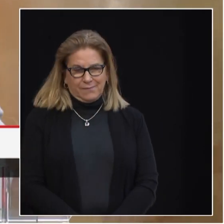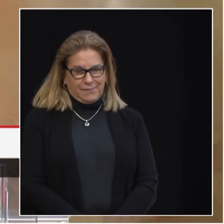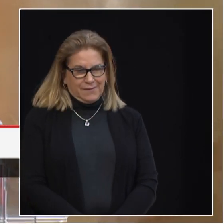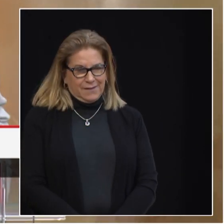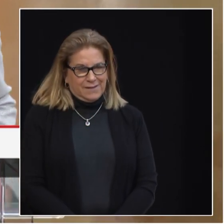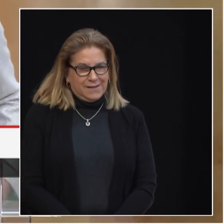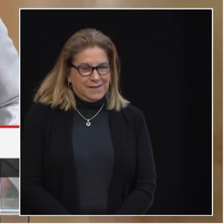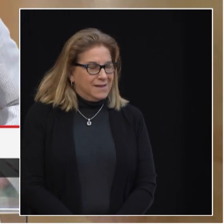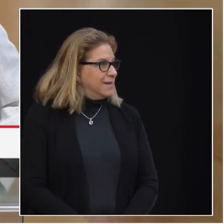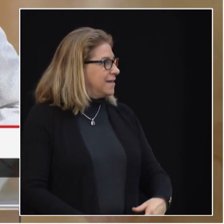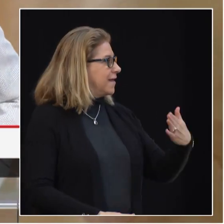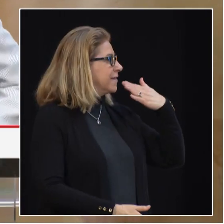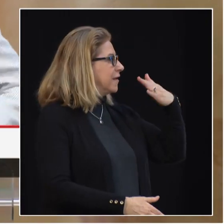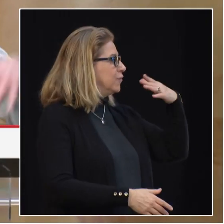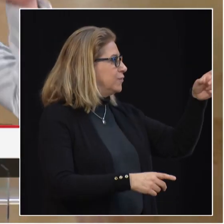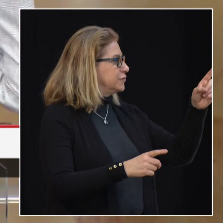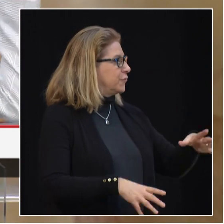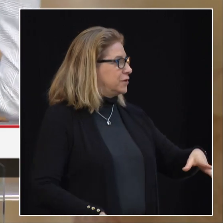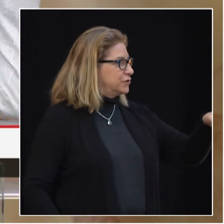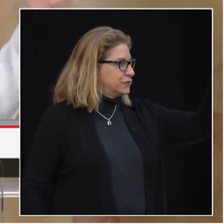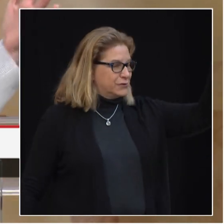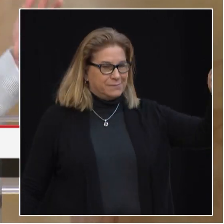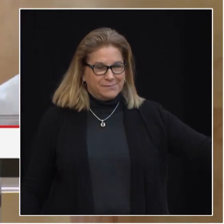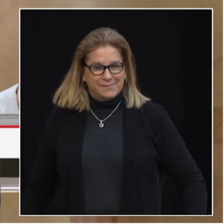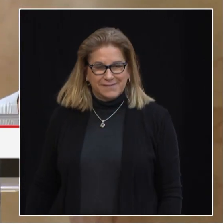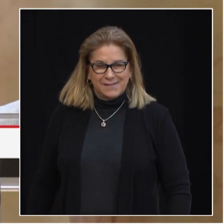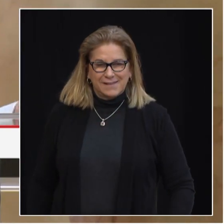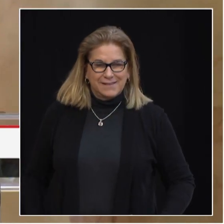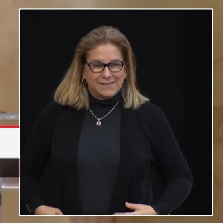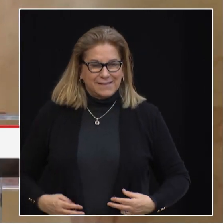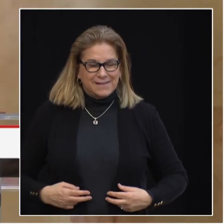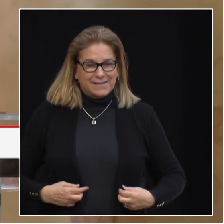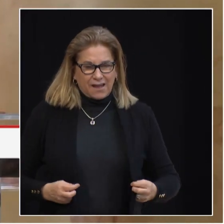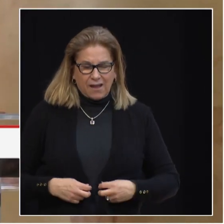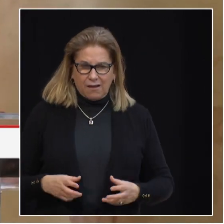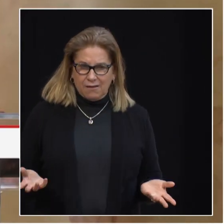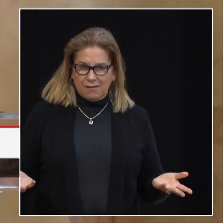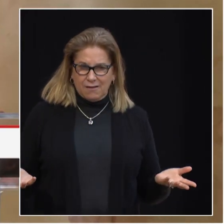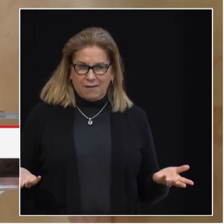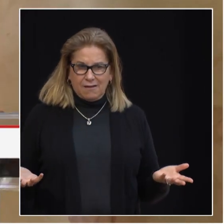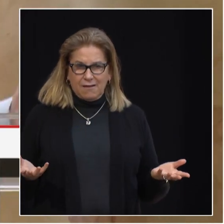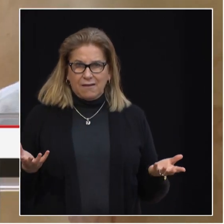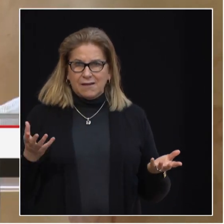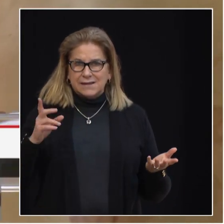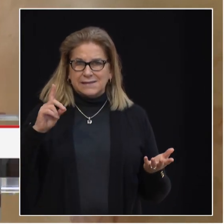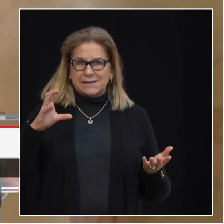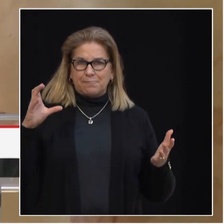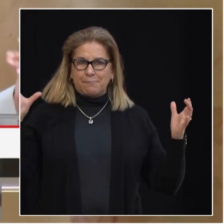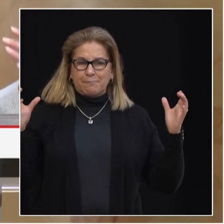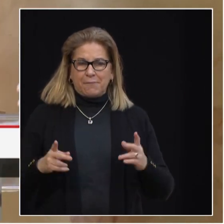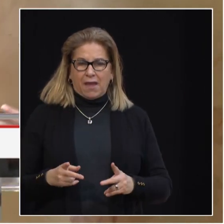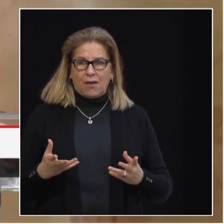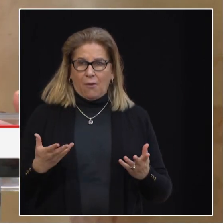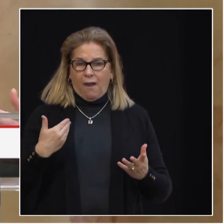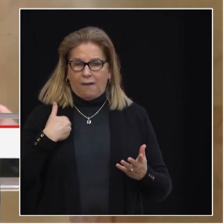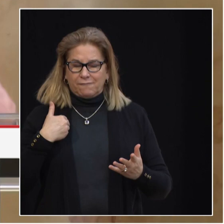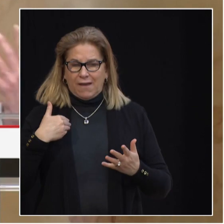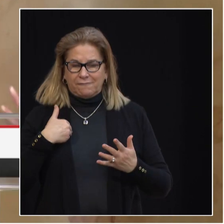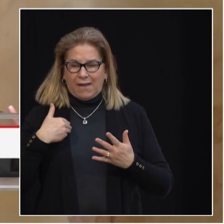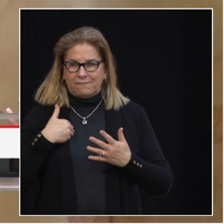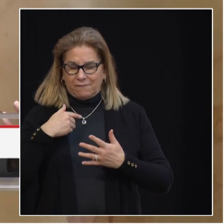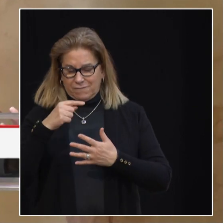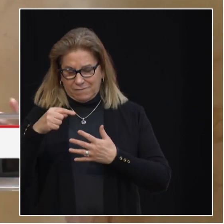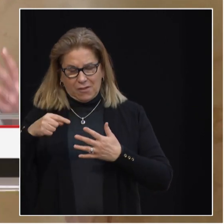Thank you, Director. So when we think about DC comeback plans, big goals, one of them being retaining